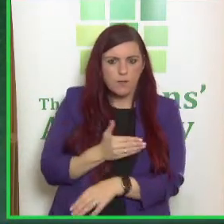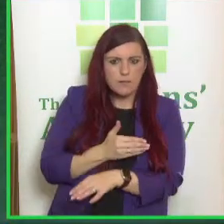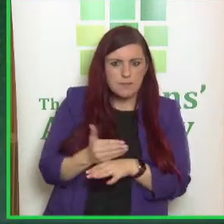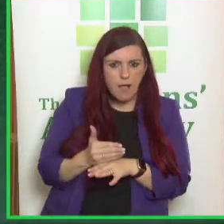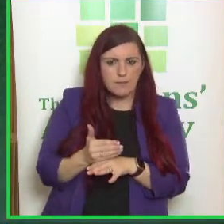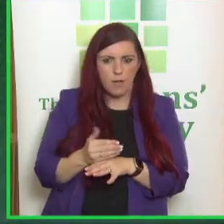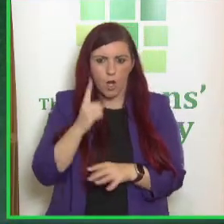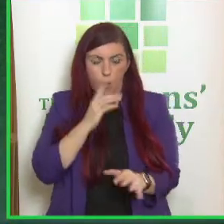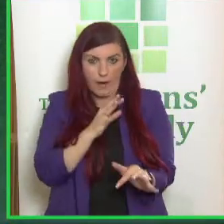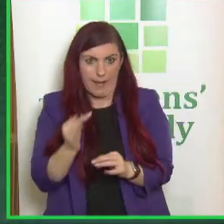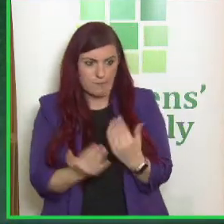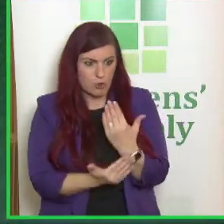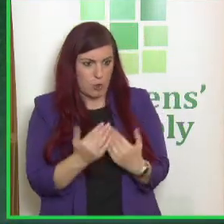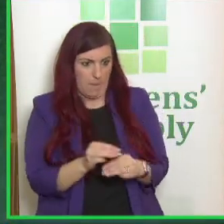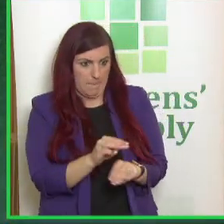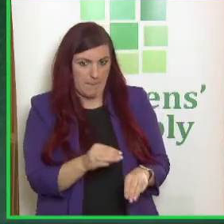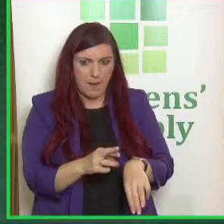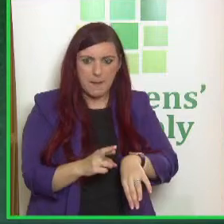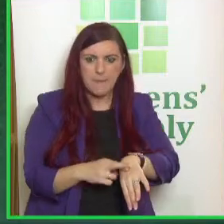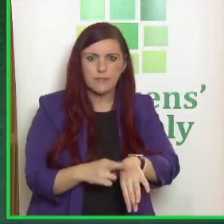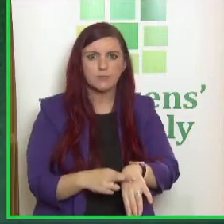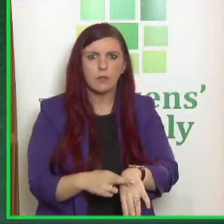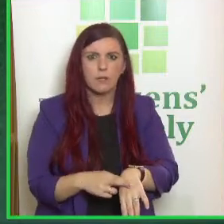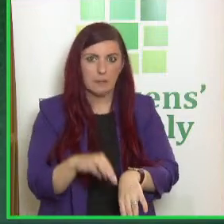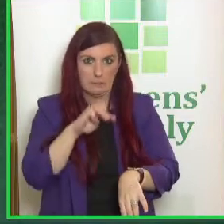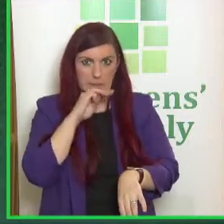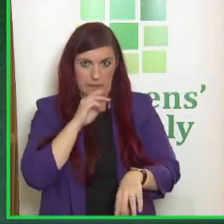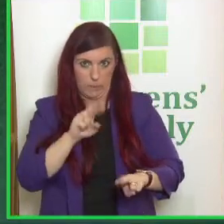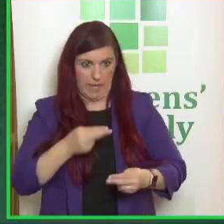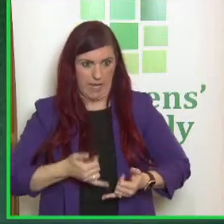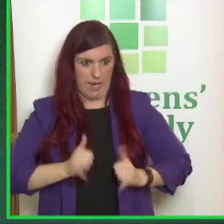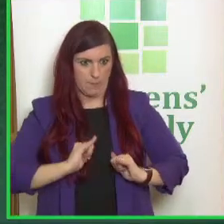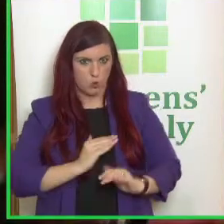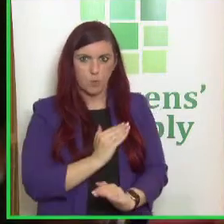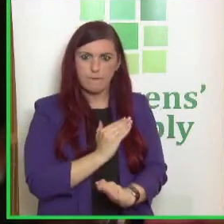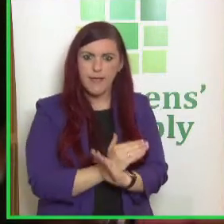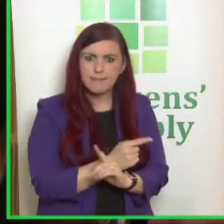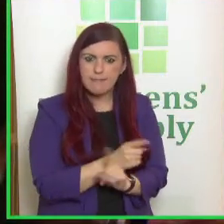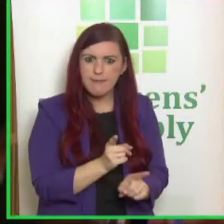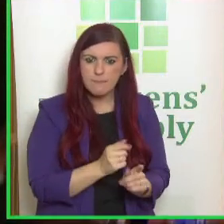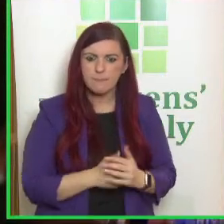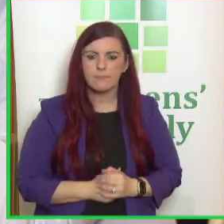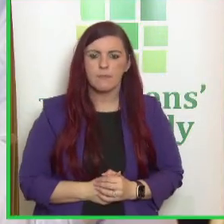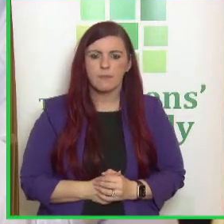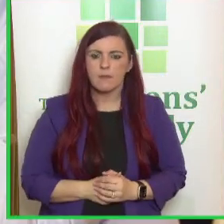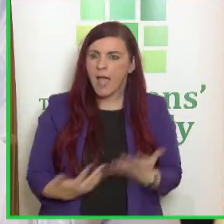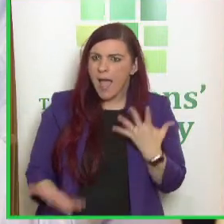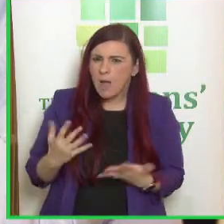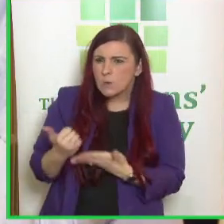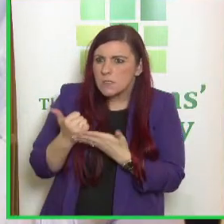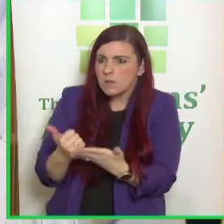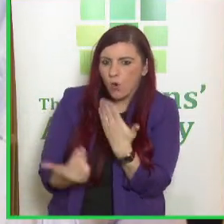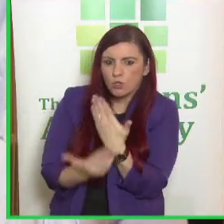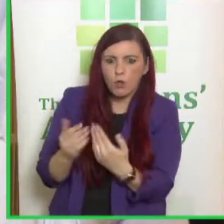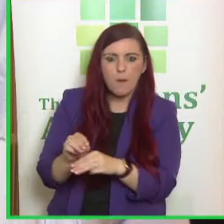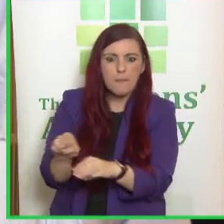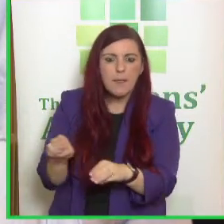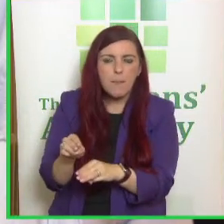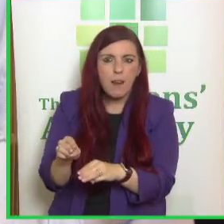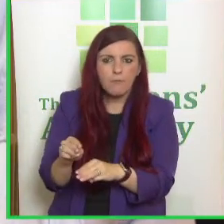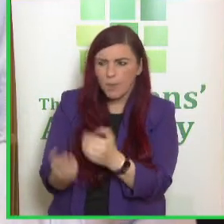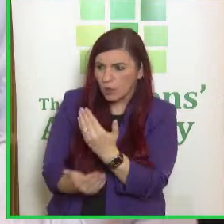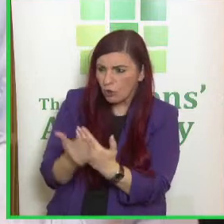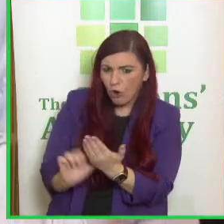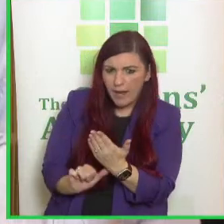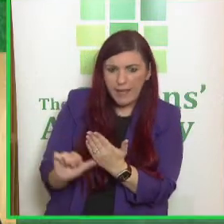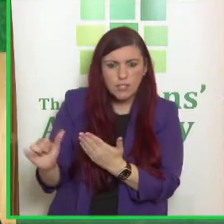and minding young people, and the better in terms of prevention. How do we support young people from an early age? How